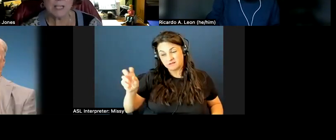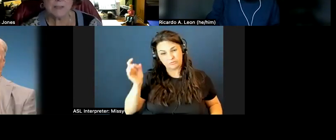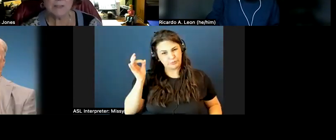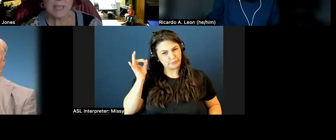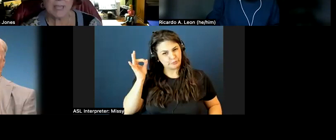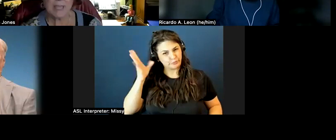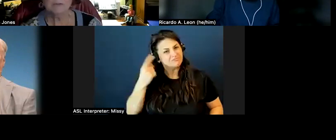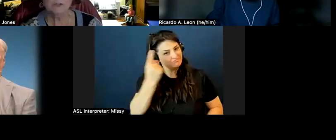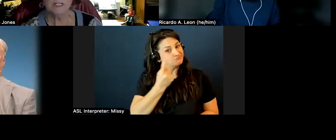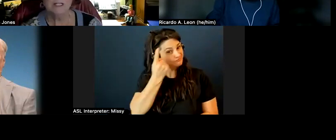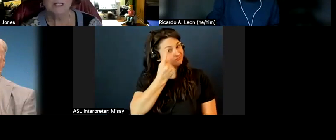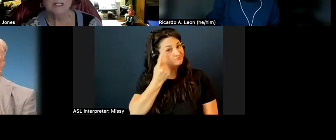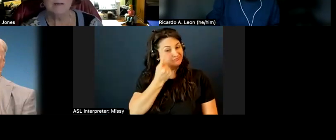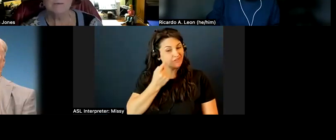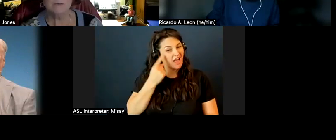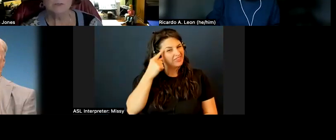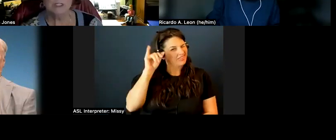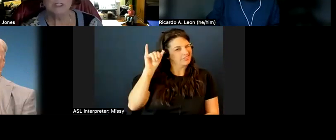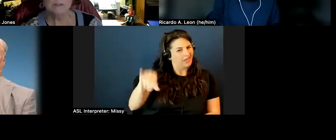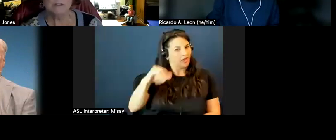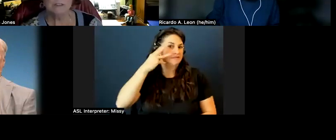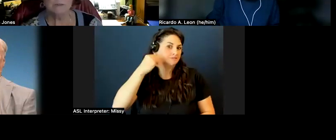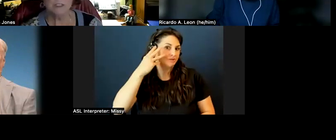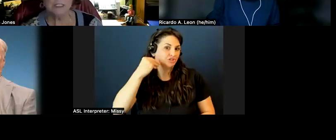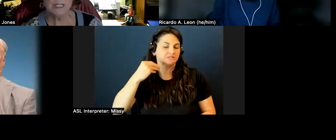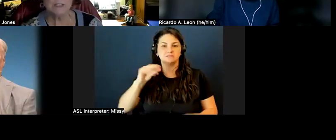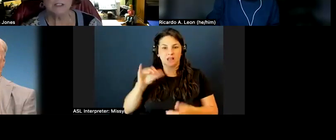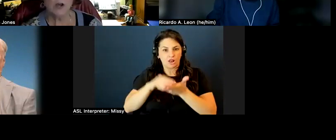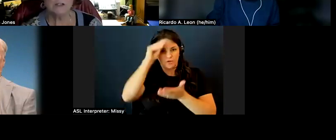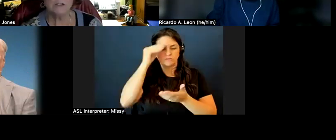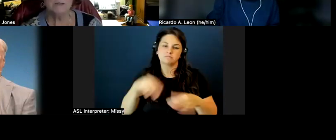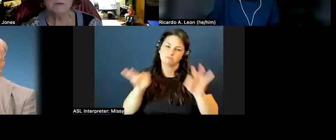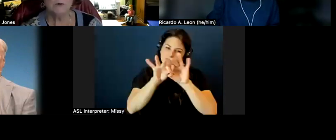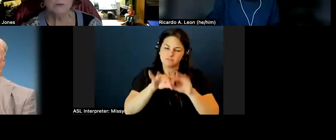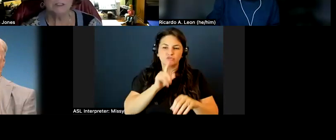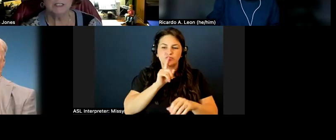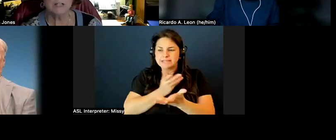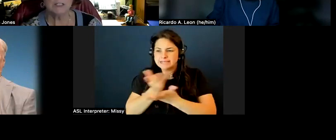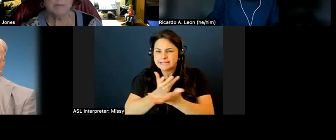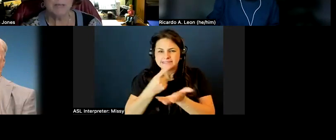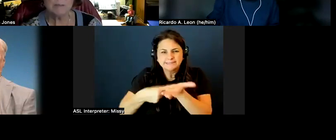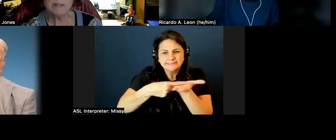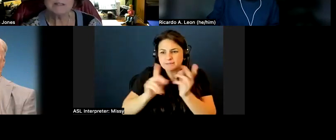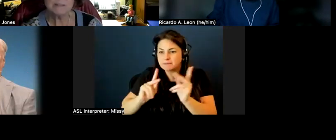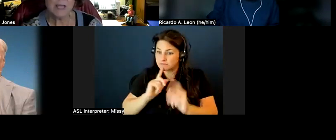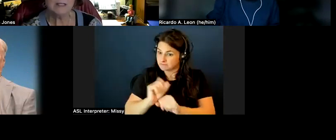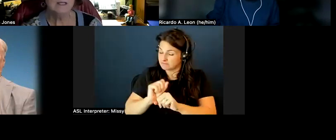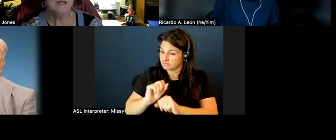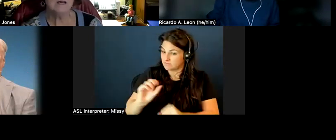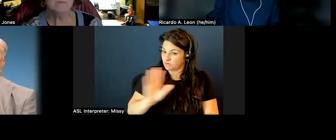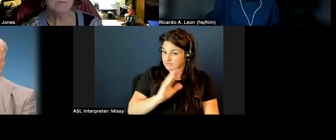I think that kind of learning is really critical to really engage and talk to people who are really actually impacted by the